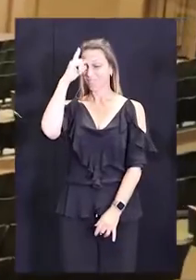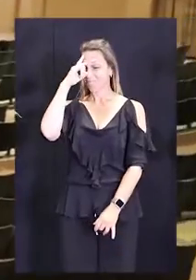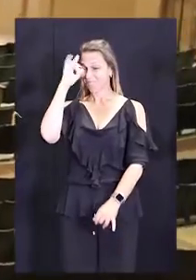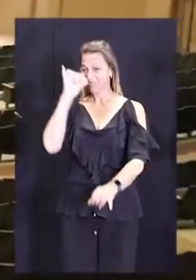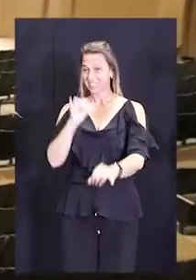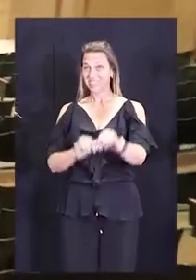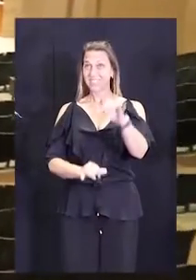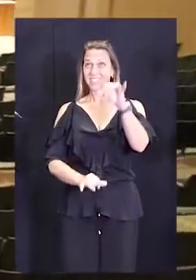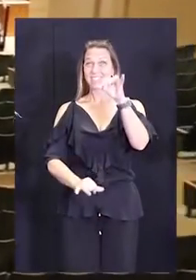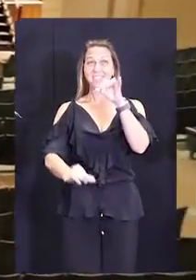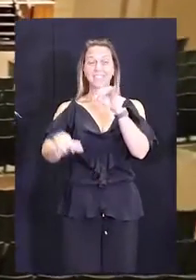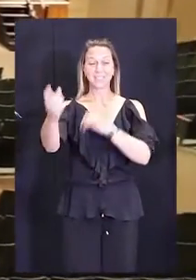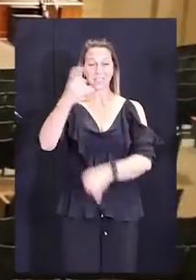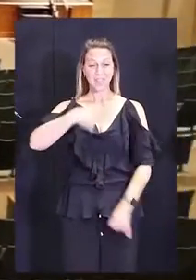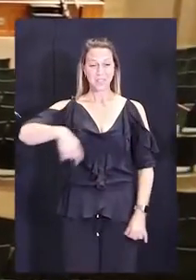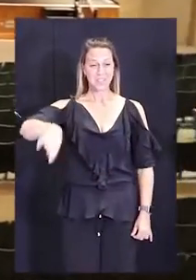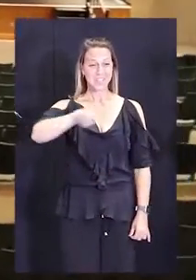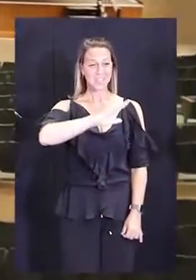days.